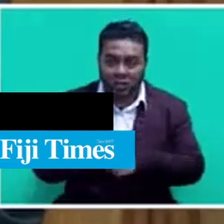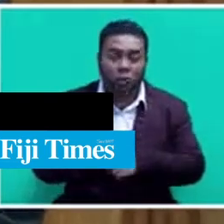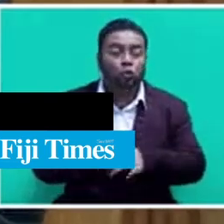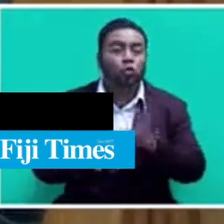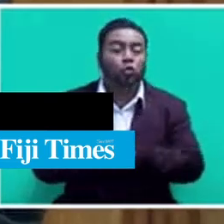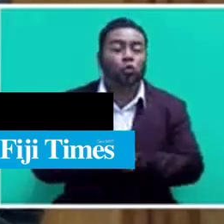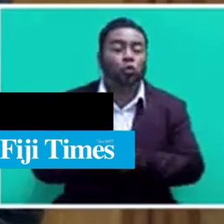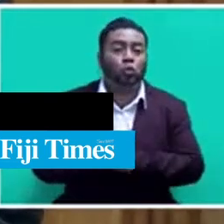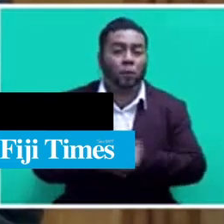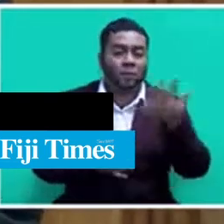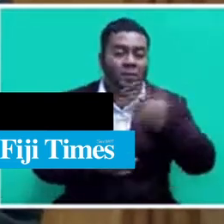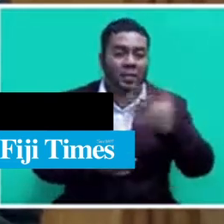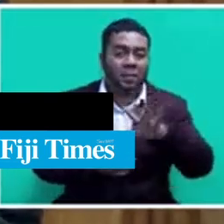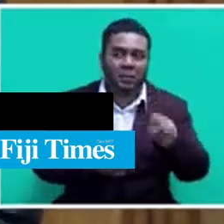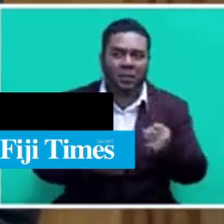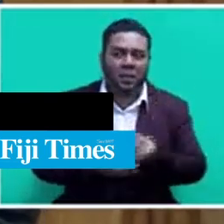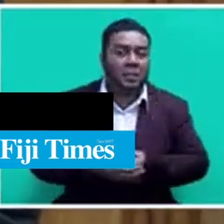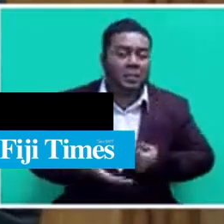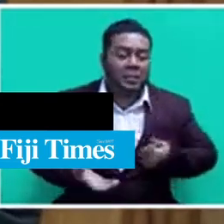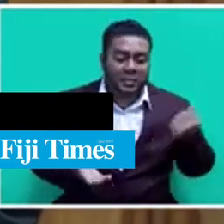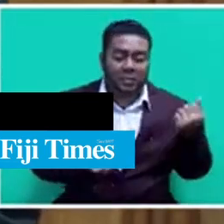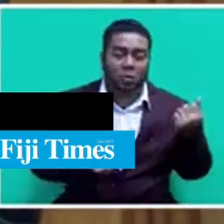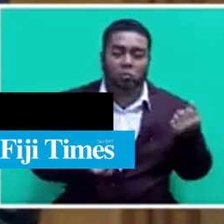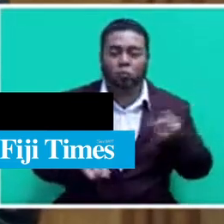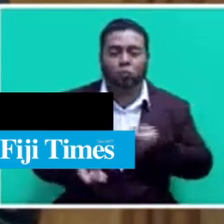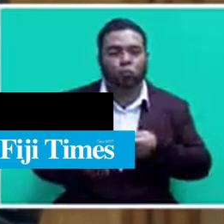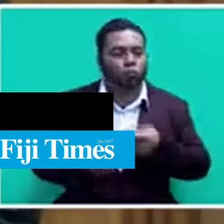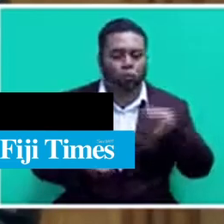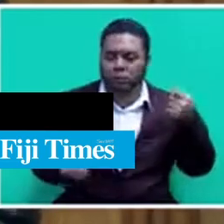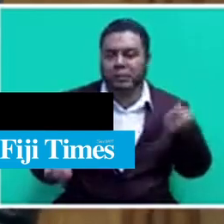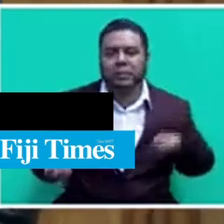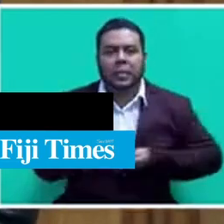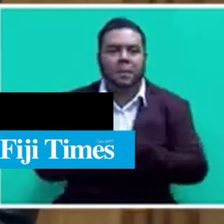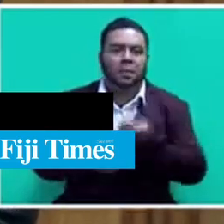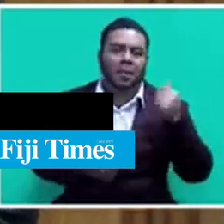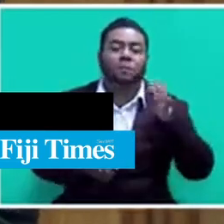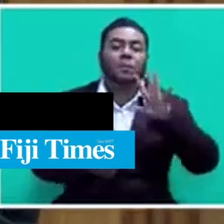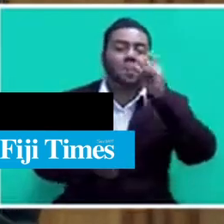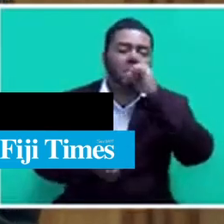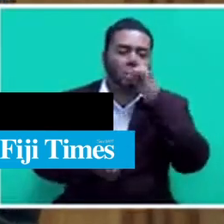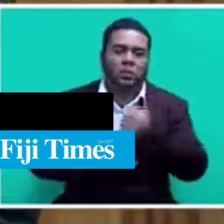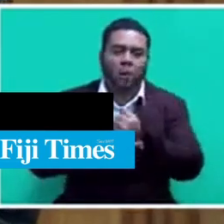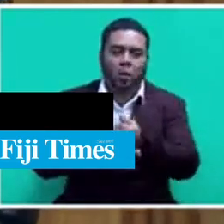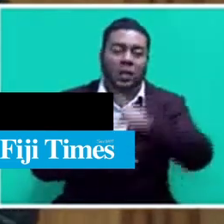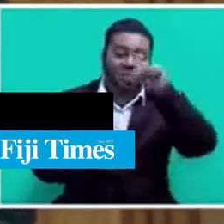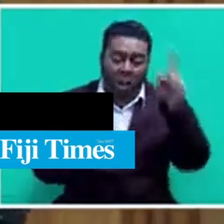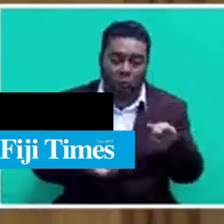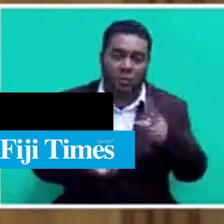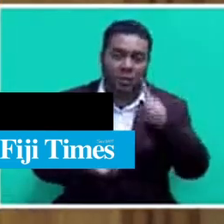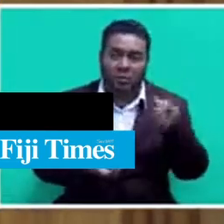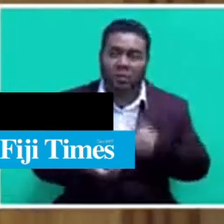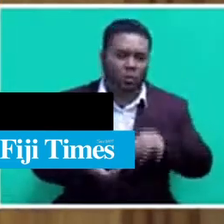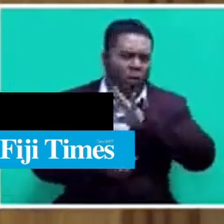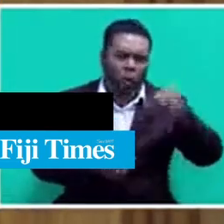stab in the back of the supporters of the coalition government and to the thousands that voted for them. Now, Honorable Speaker, this is